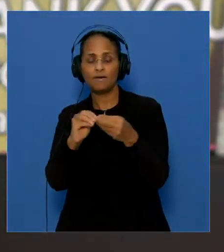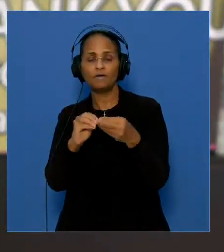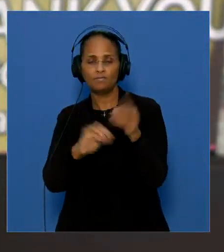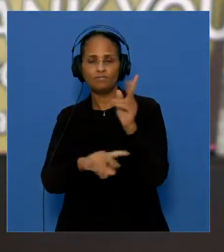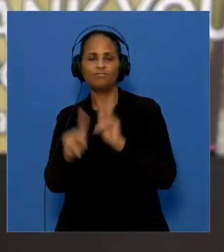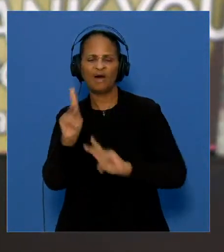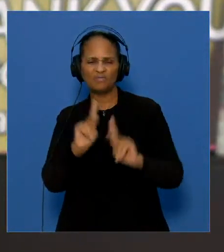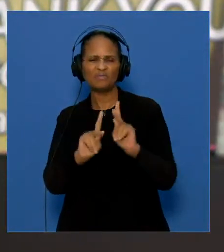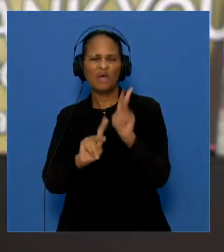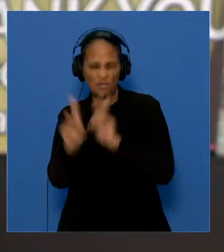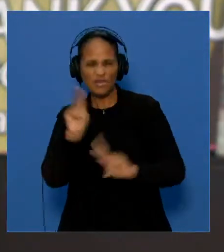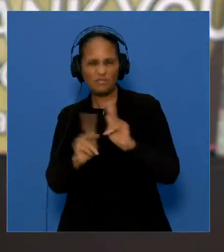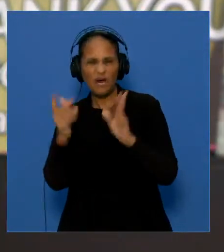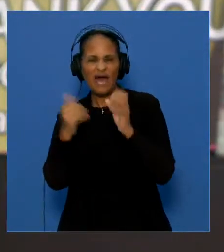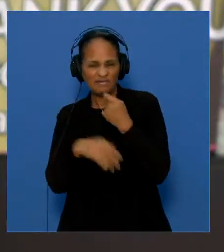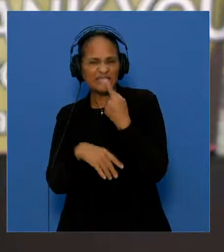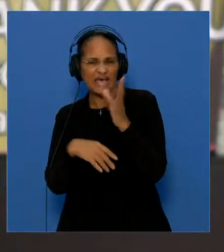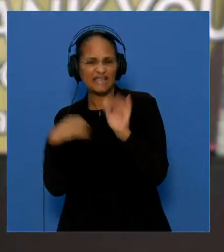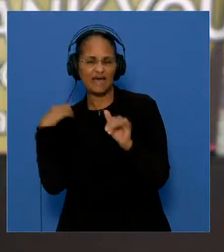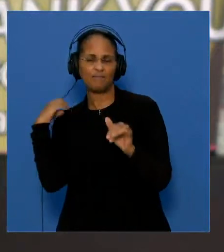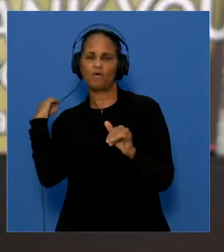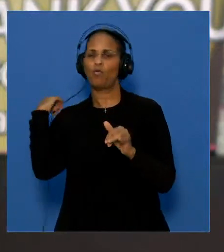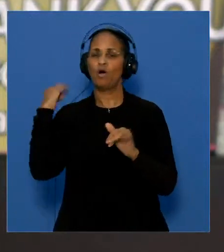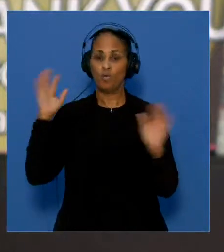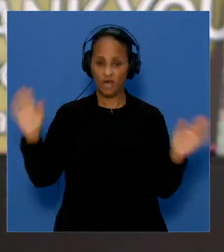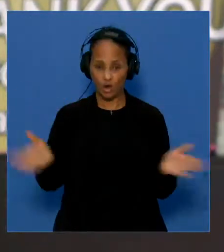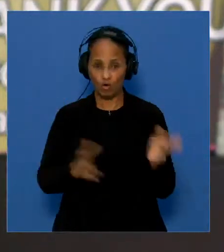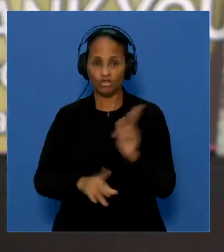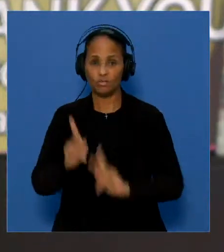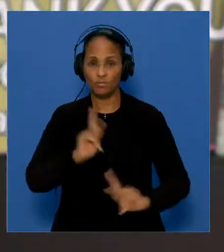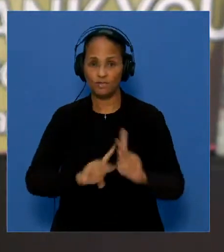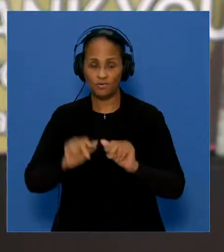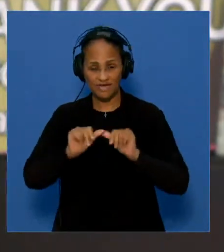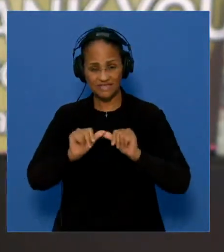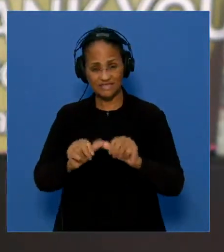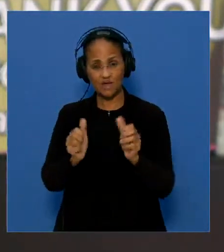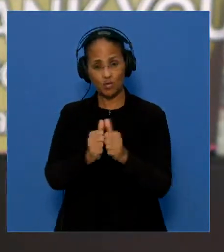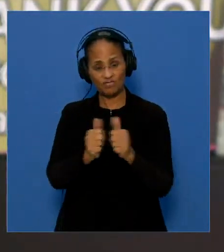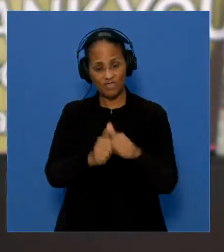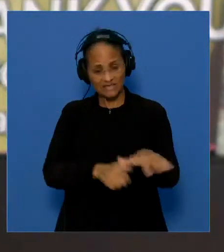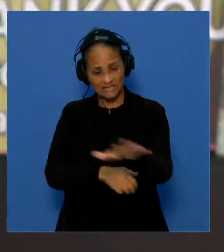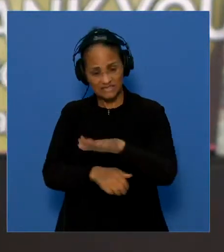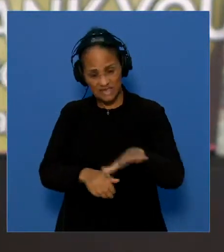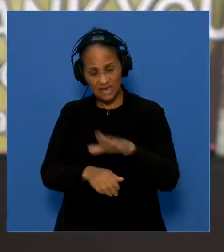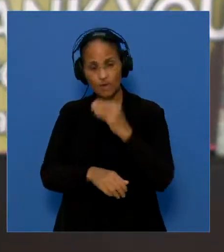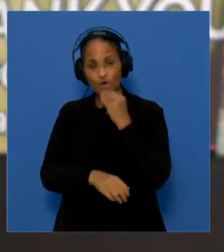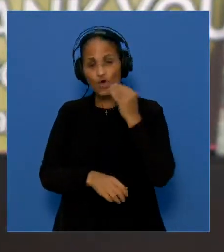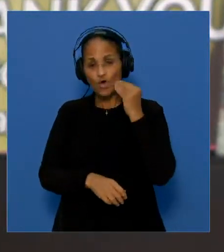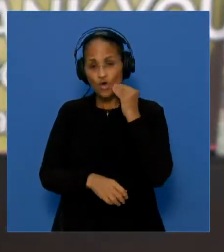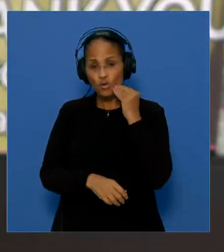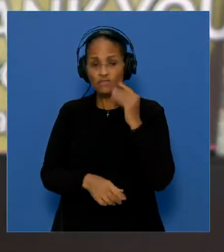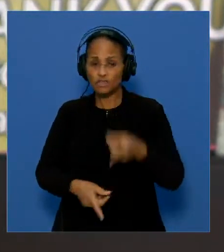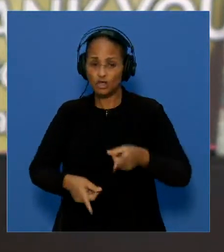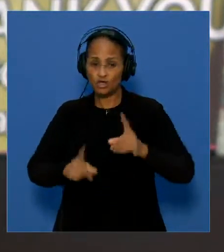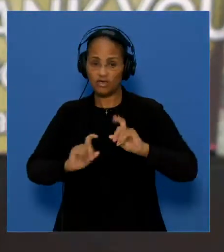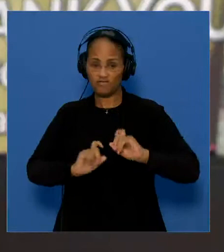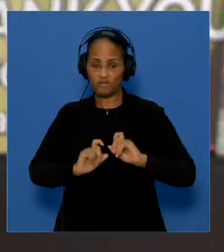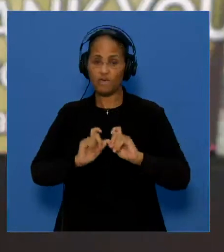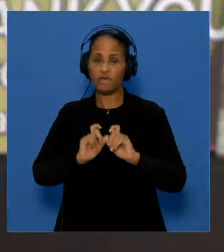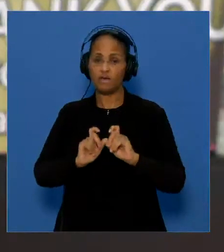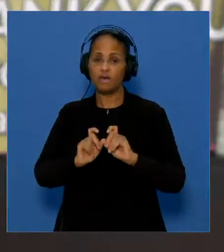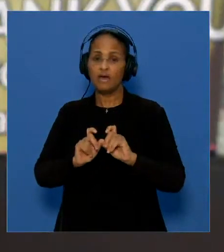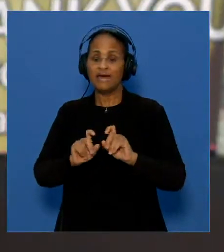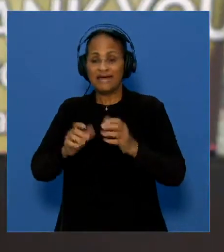questions. What we are strongly encouraging is persons that remain within that same household. So you've just given me an illustration of